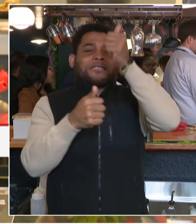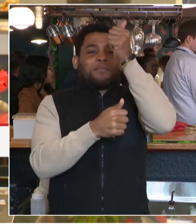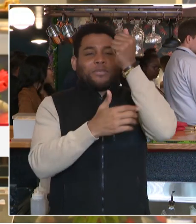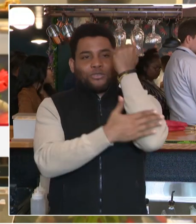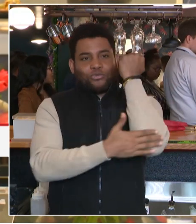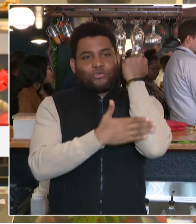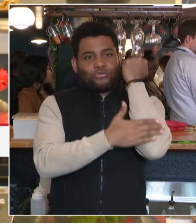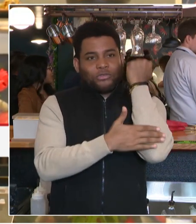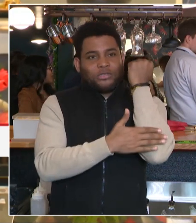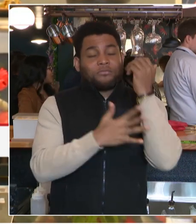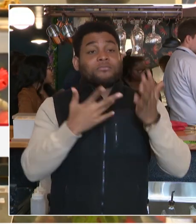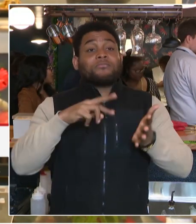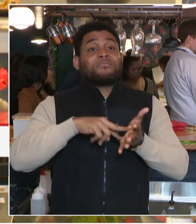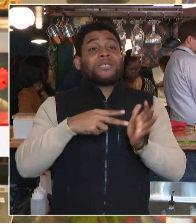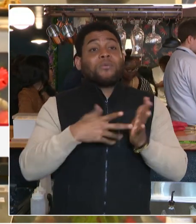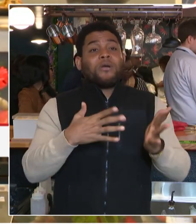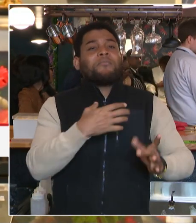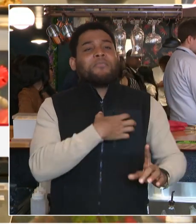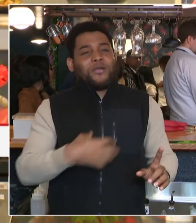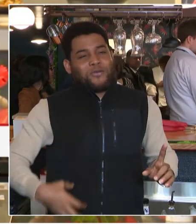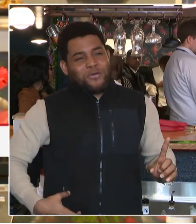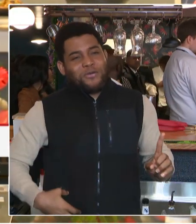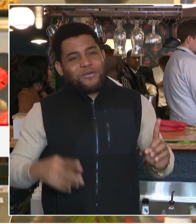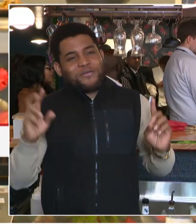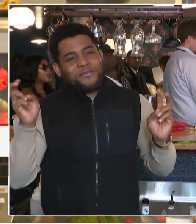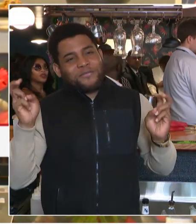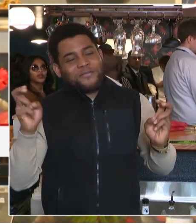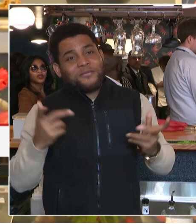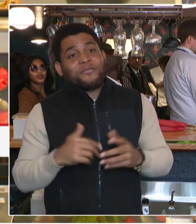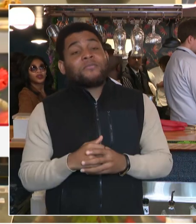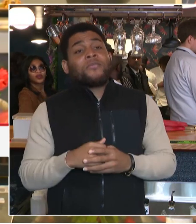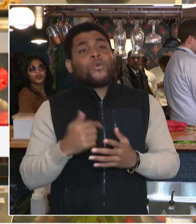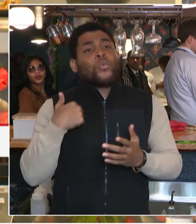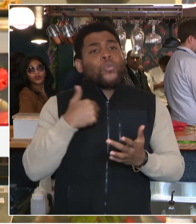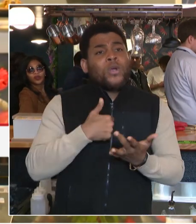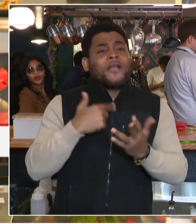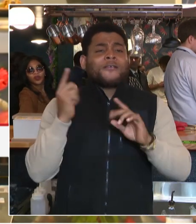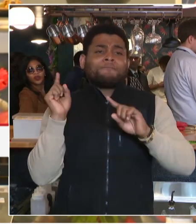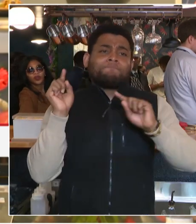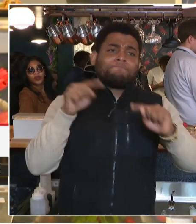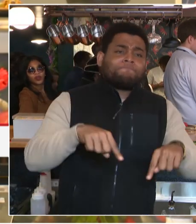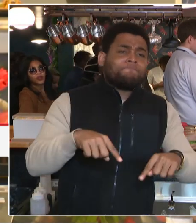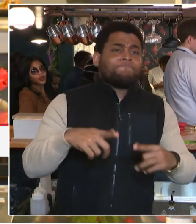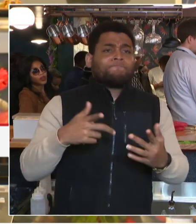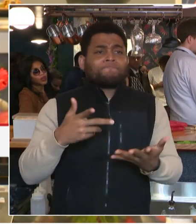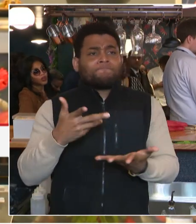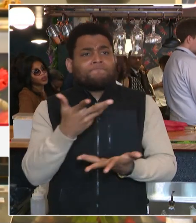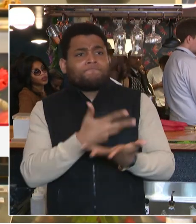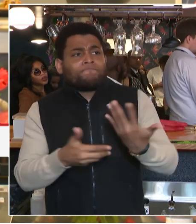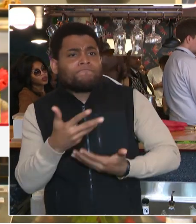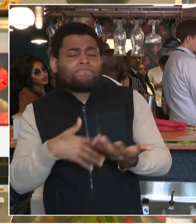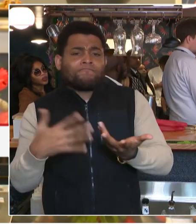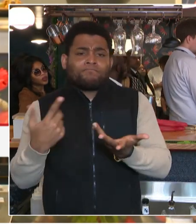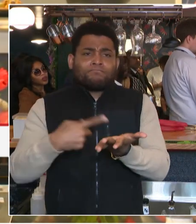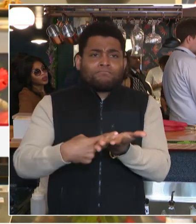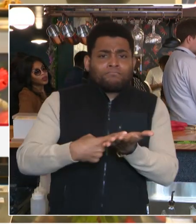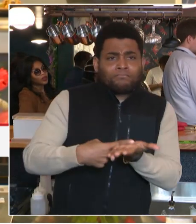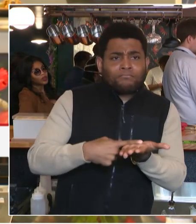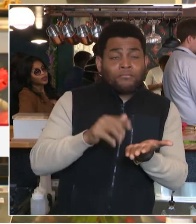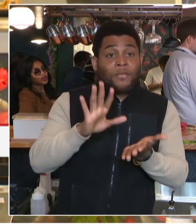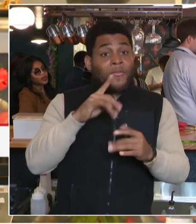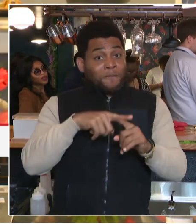to participate as delegates, and we were happy to do that. That was the second part of our trip. We first stopped in Doha and